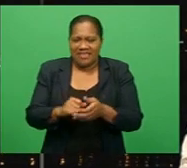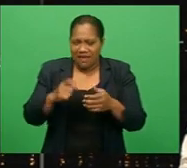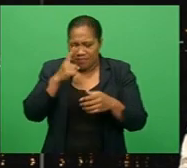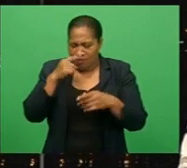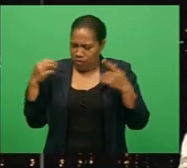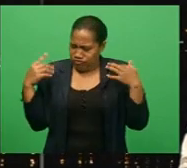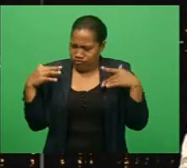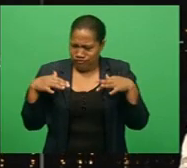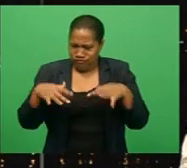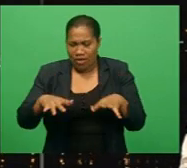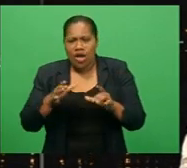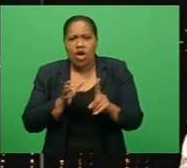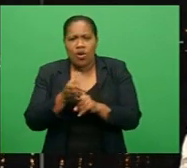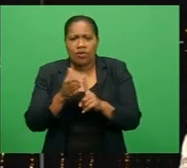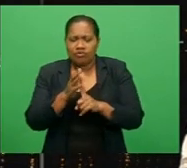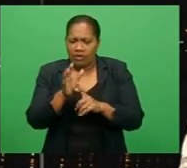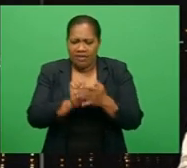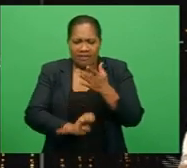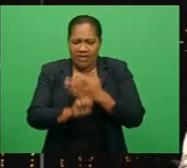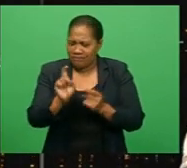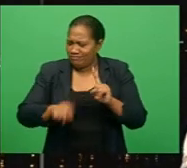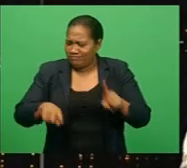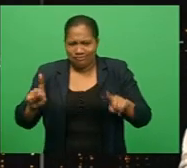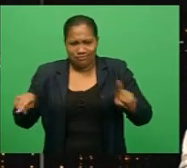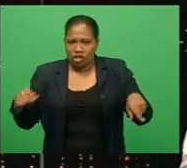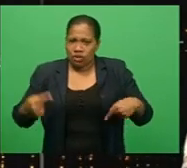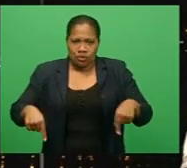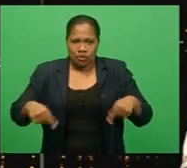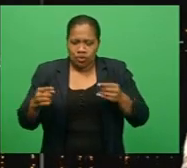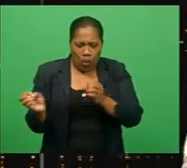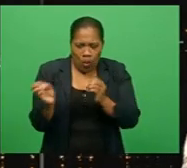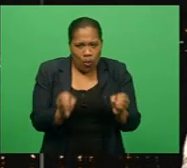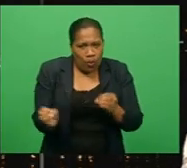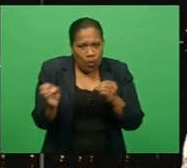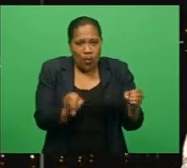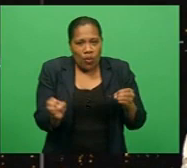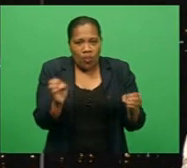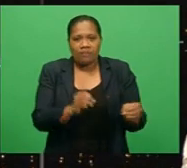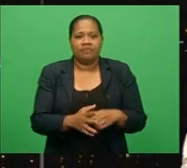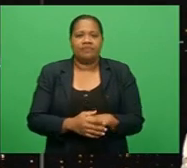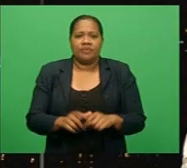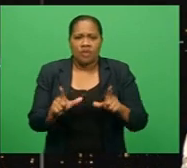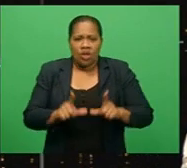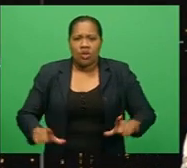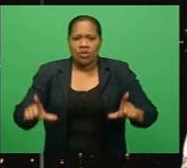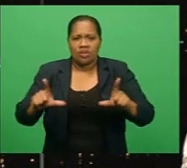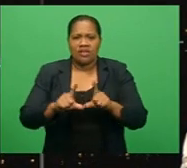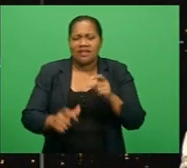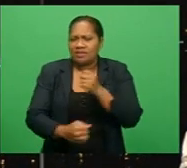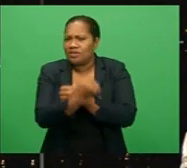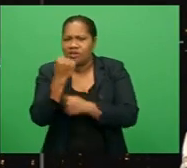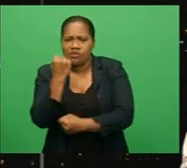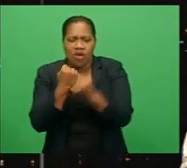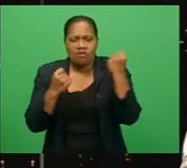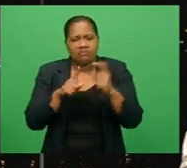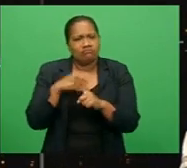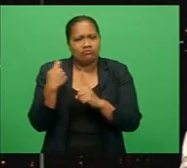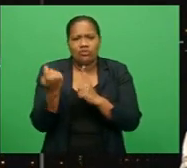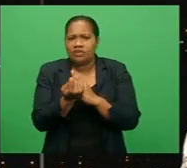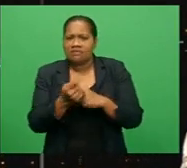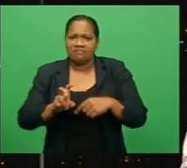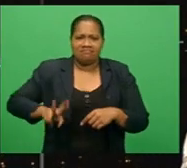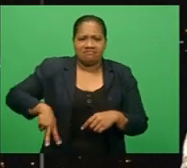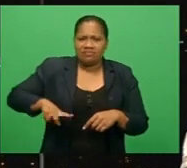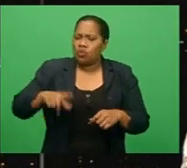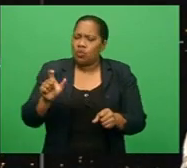cultural events and competitions organised. The radio personalities, local TikTokers and traditional dancers created a